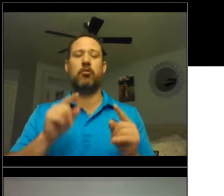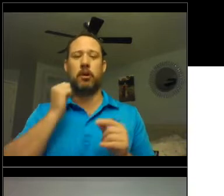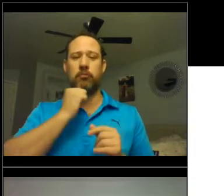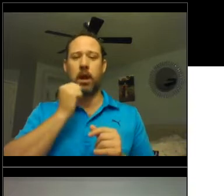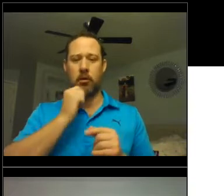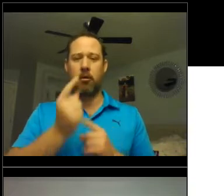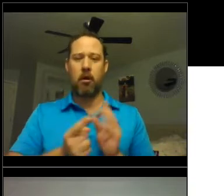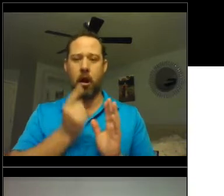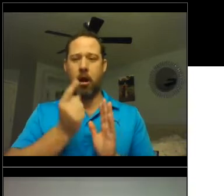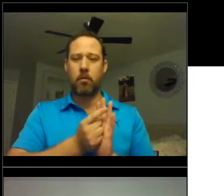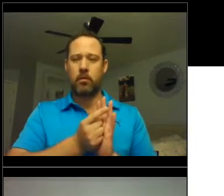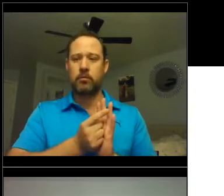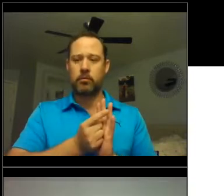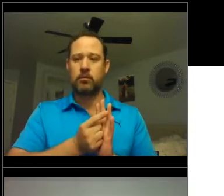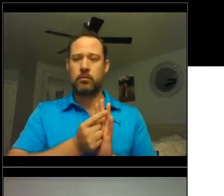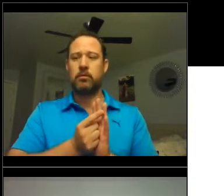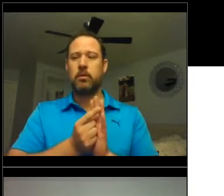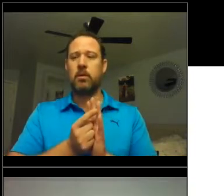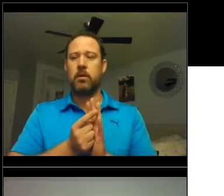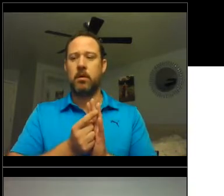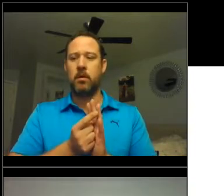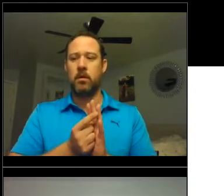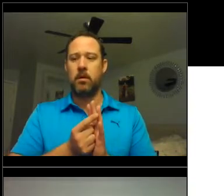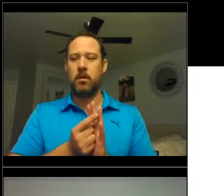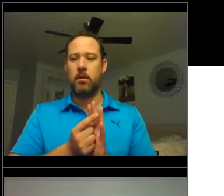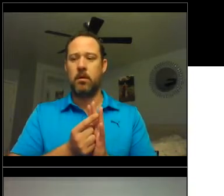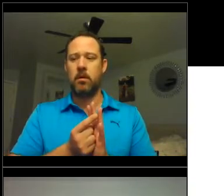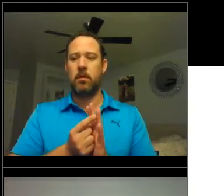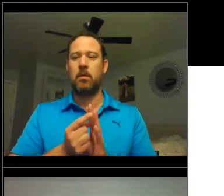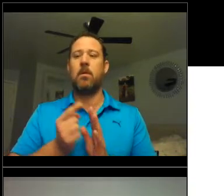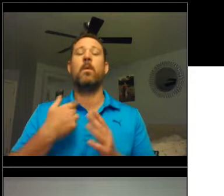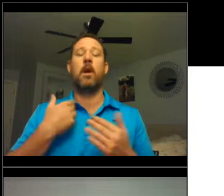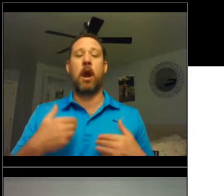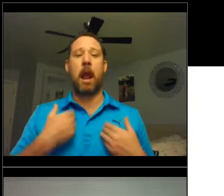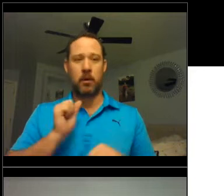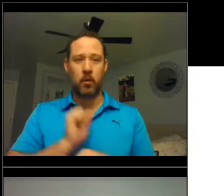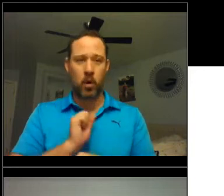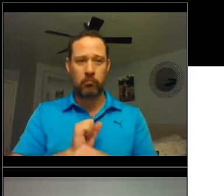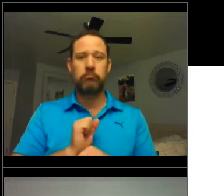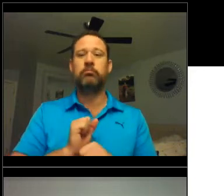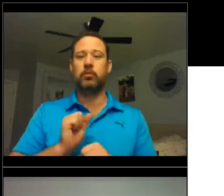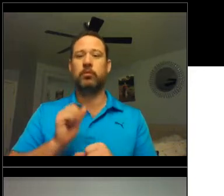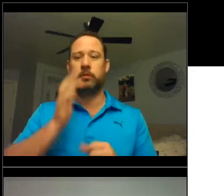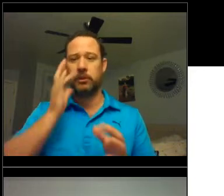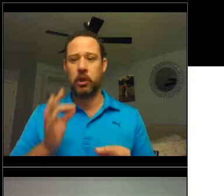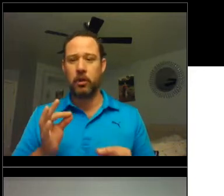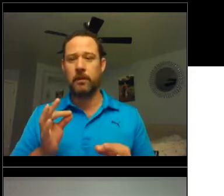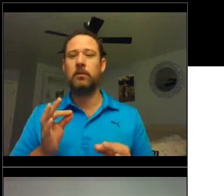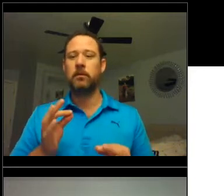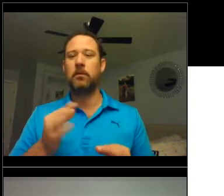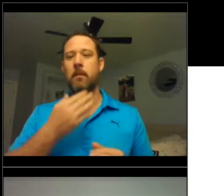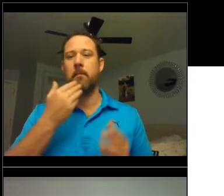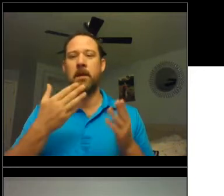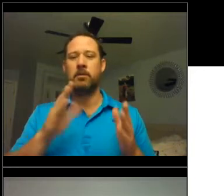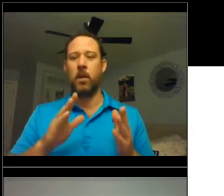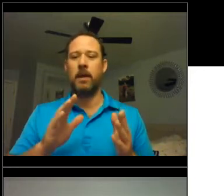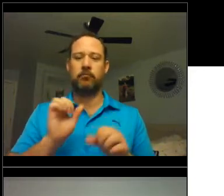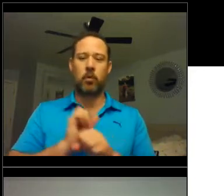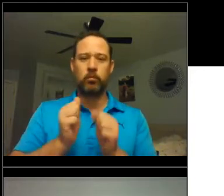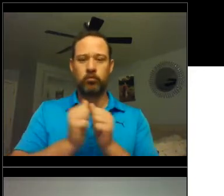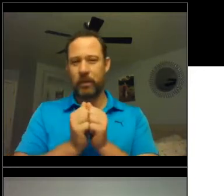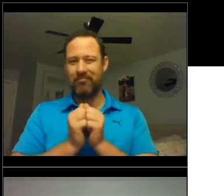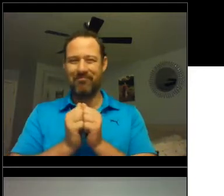business hours. However, we are happy to work with you to determine the best way to accommodate members' outside